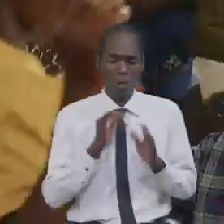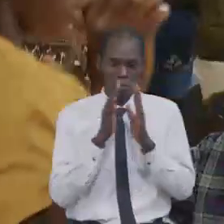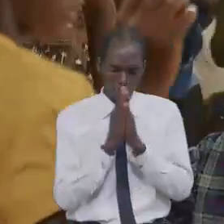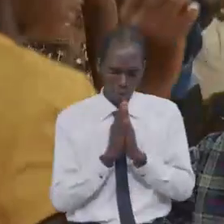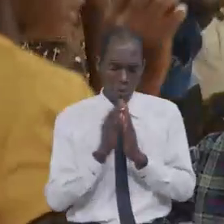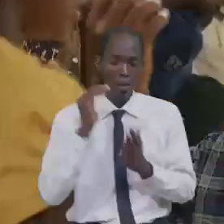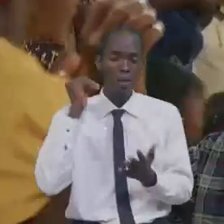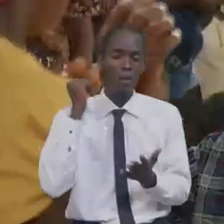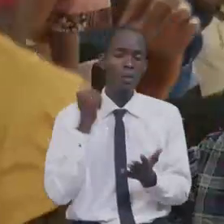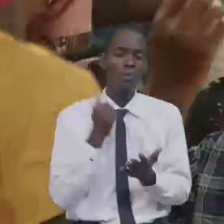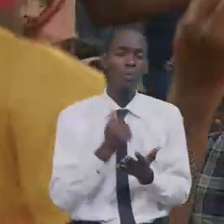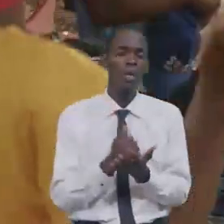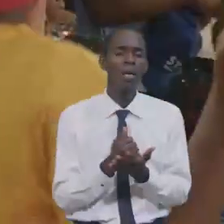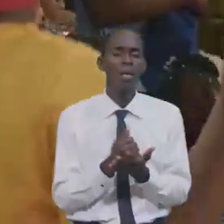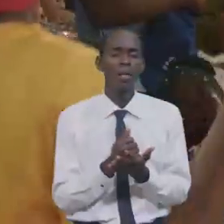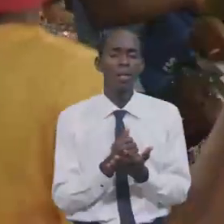pray.